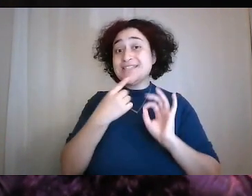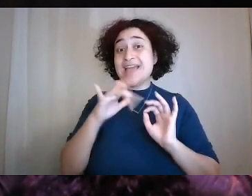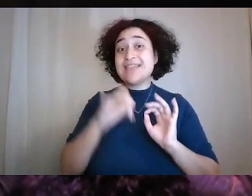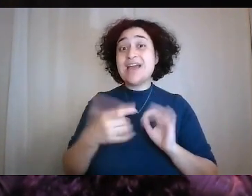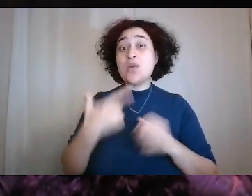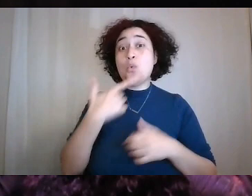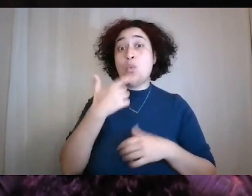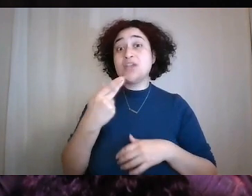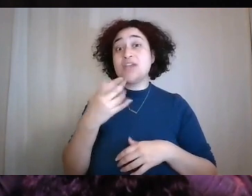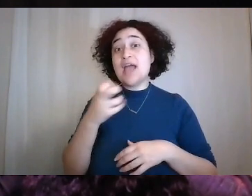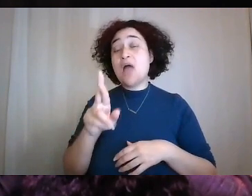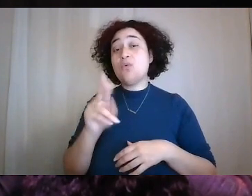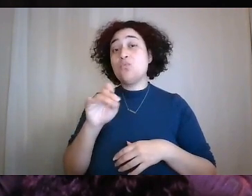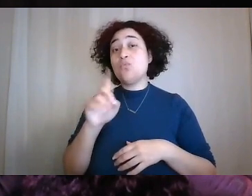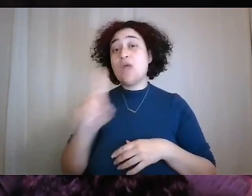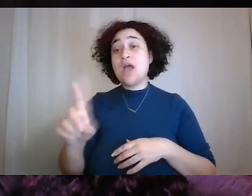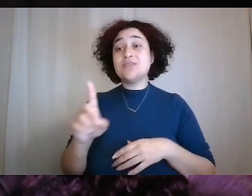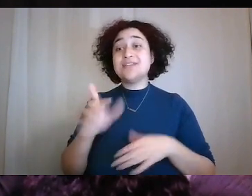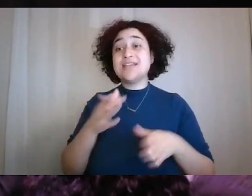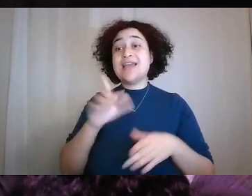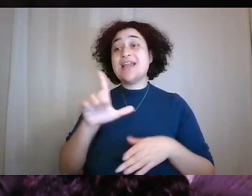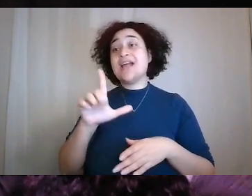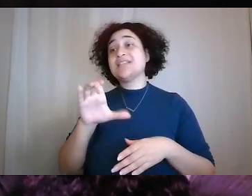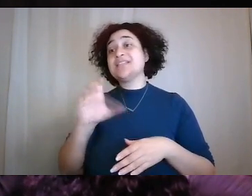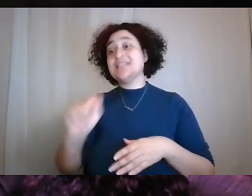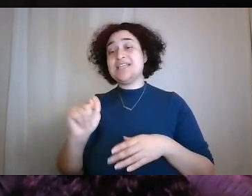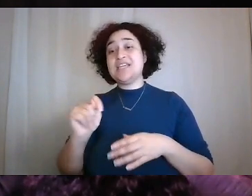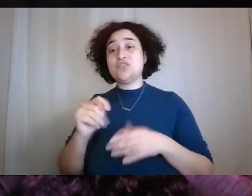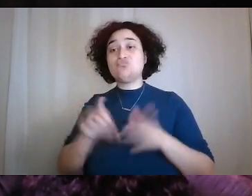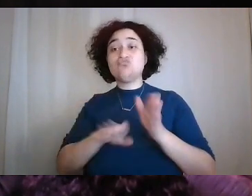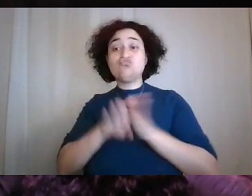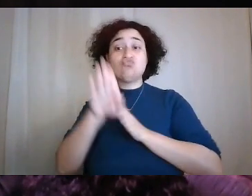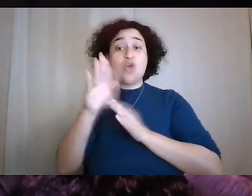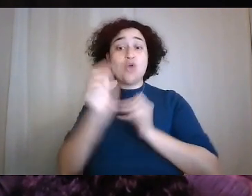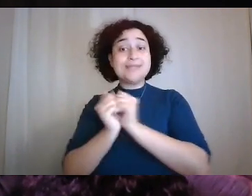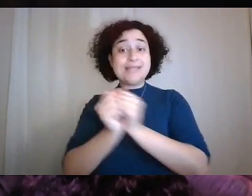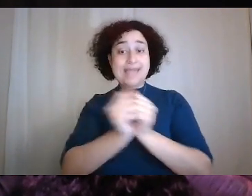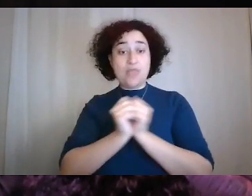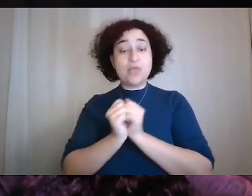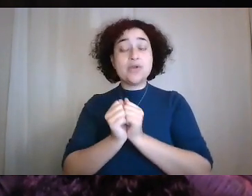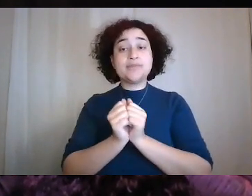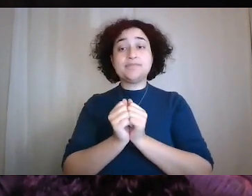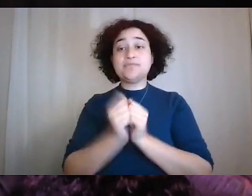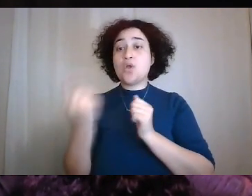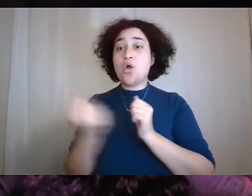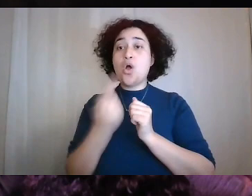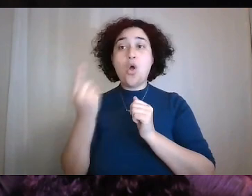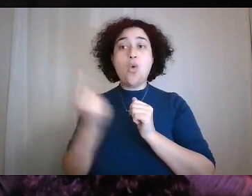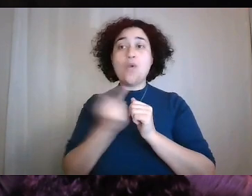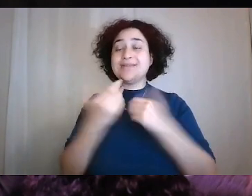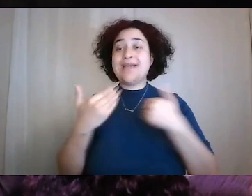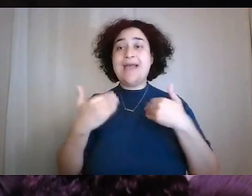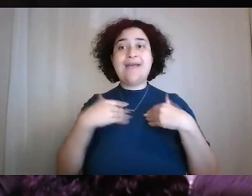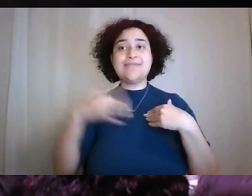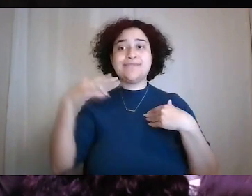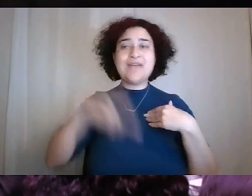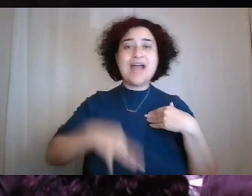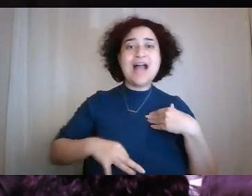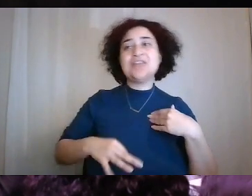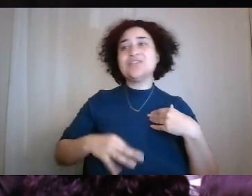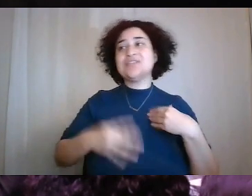together to what it is today, consistently upholding values of generosity and abundance, community and